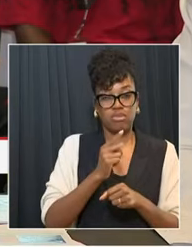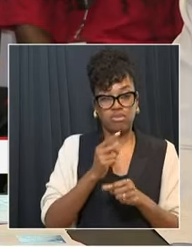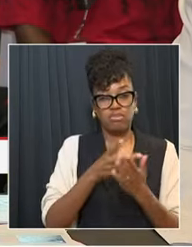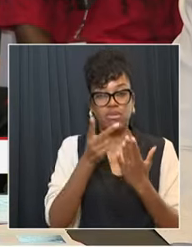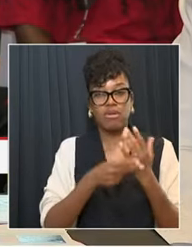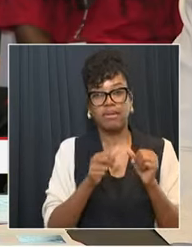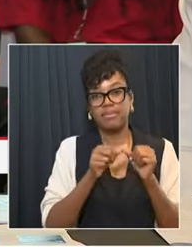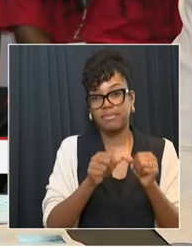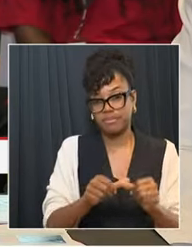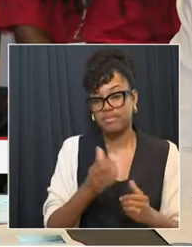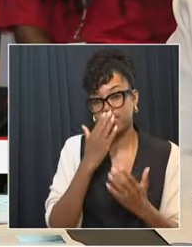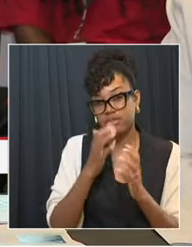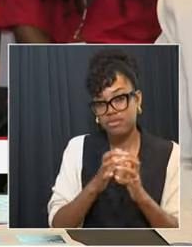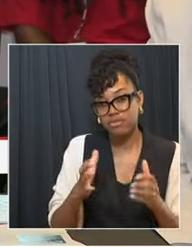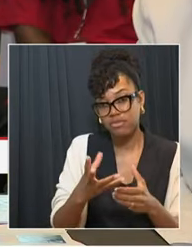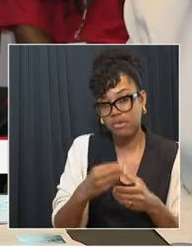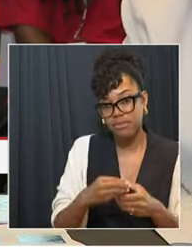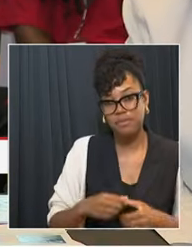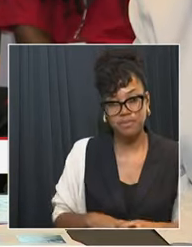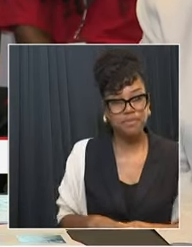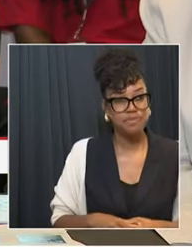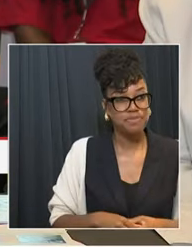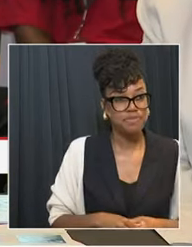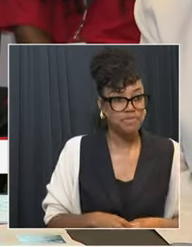that. Council Member,